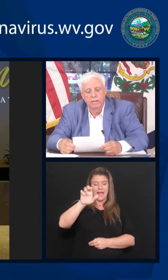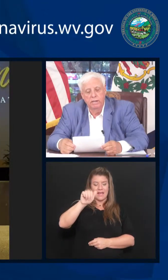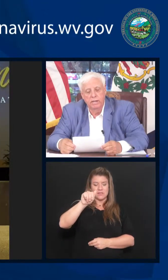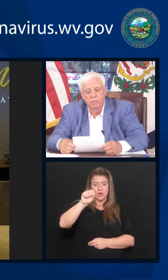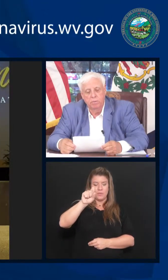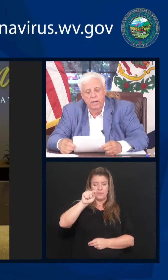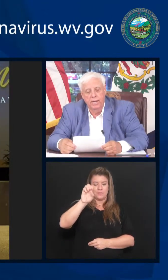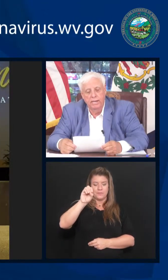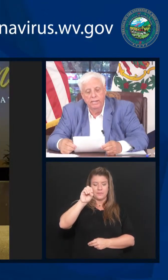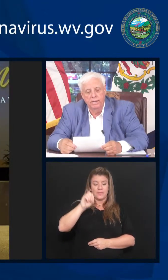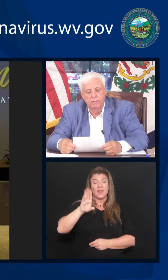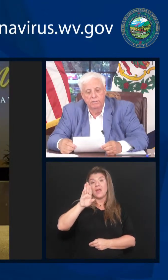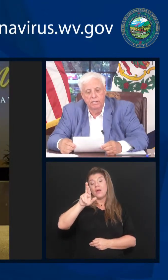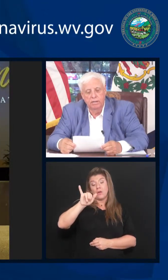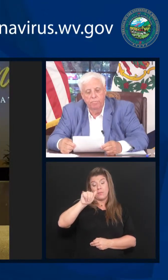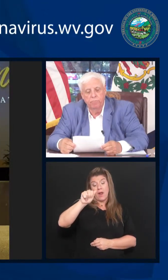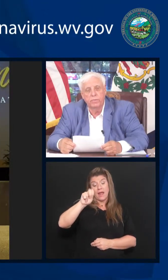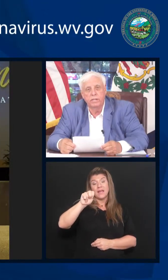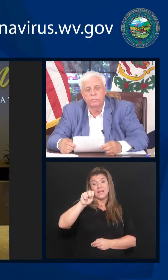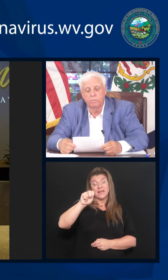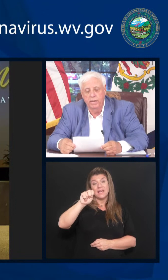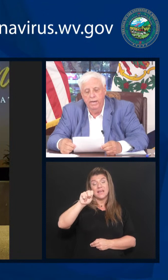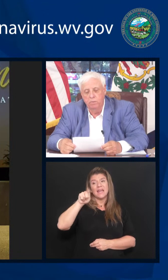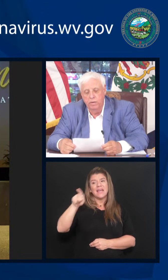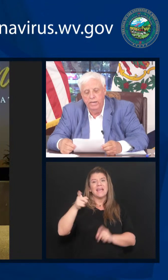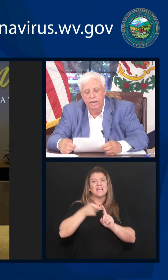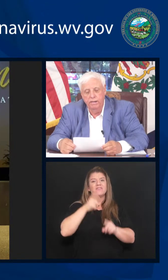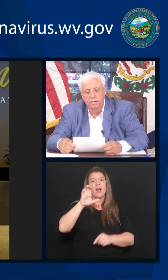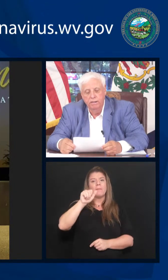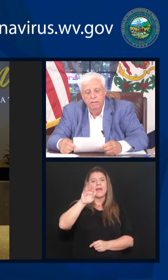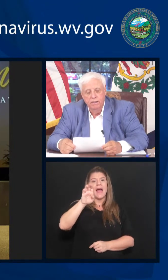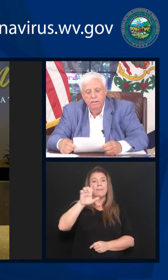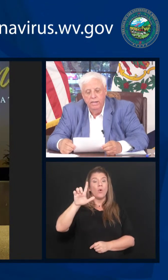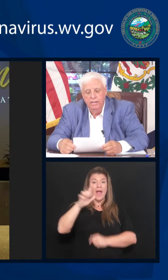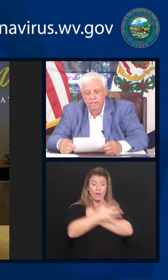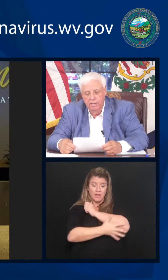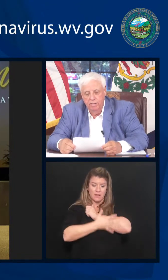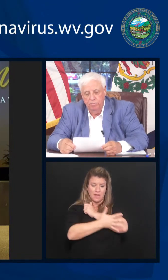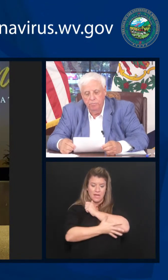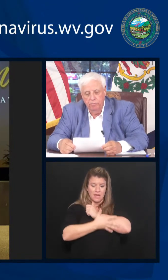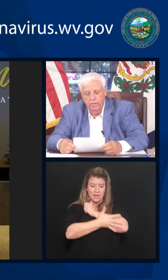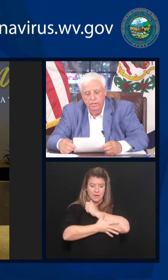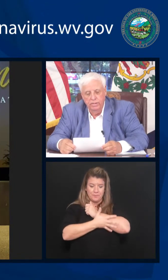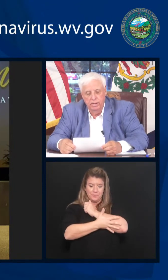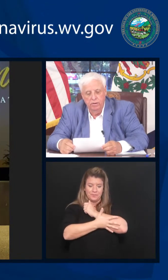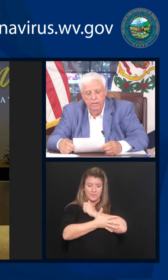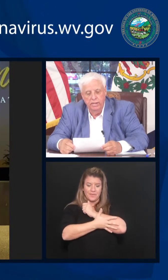and Brian is from Cabell County. He